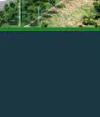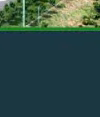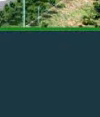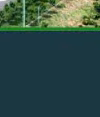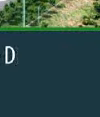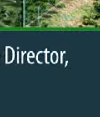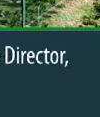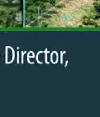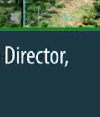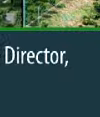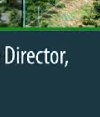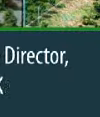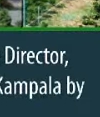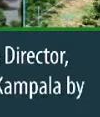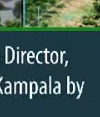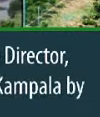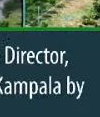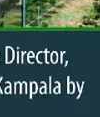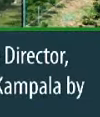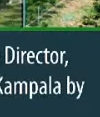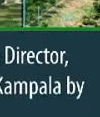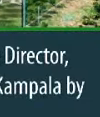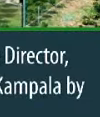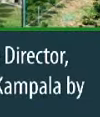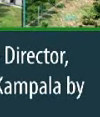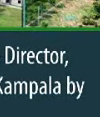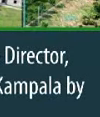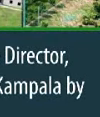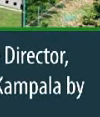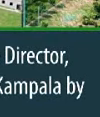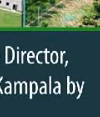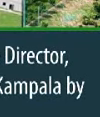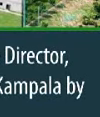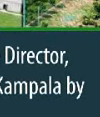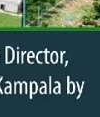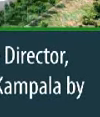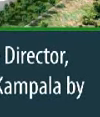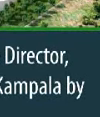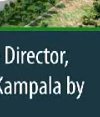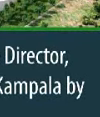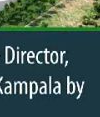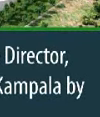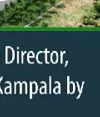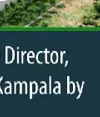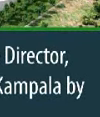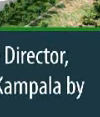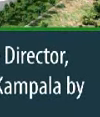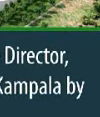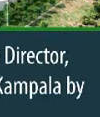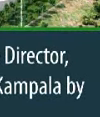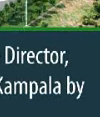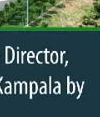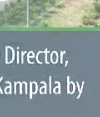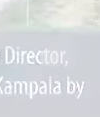Written comments should be addressed to the Executive Director, National Environment Management Authority, Ginger Road, Kampala, by 15th